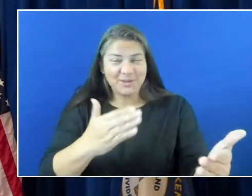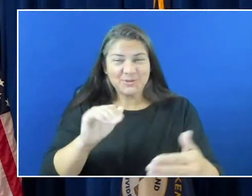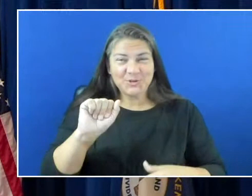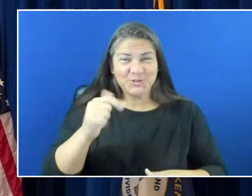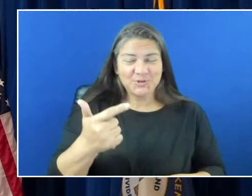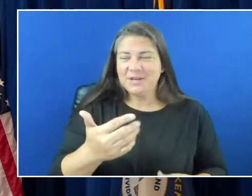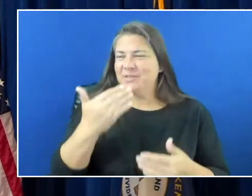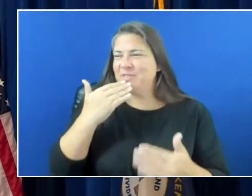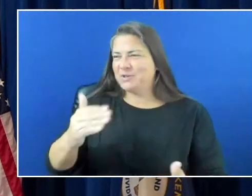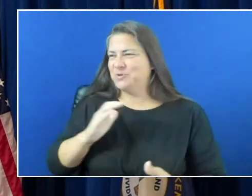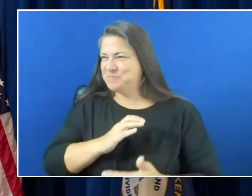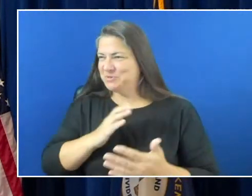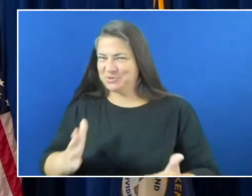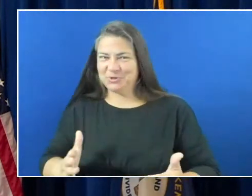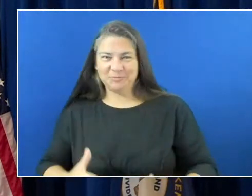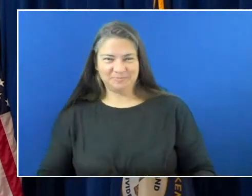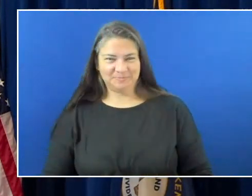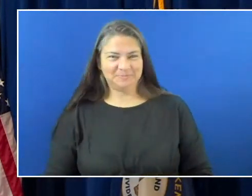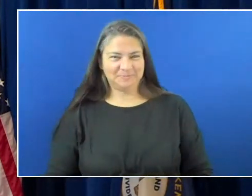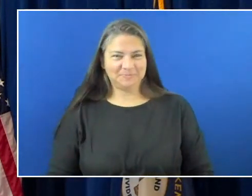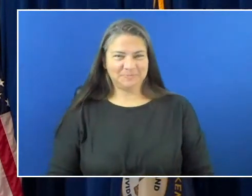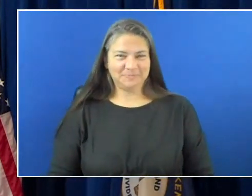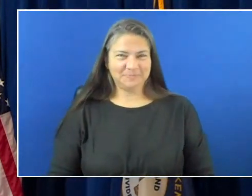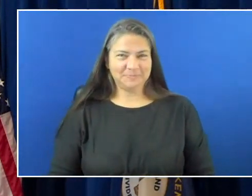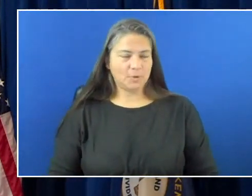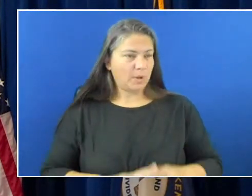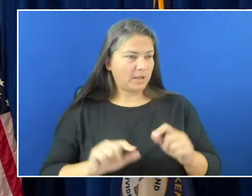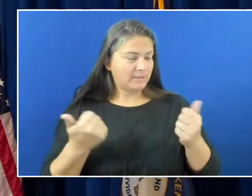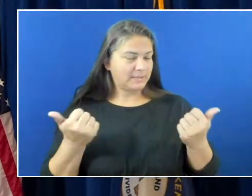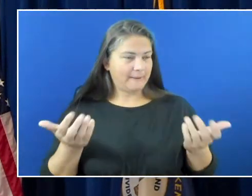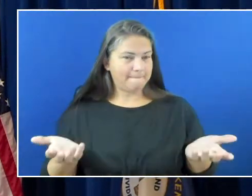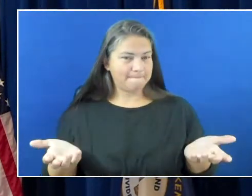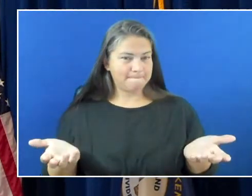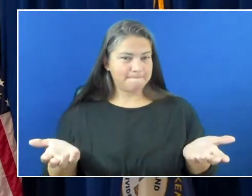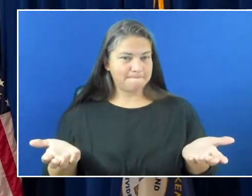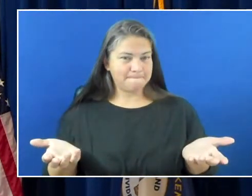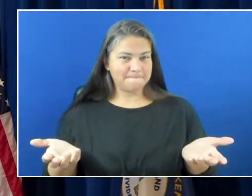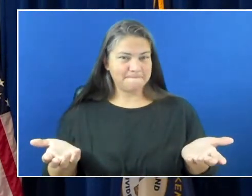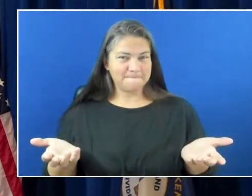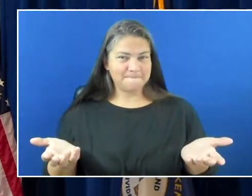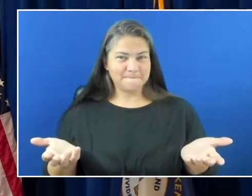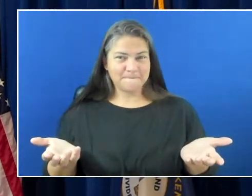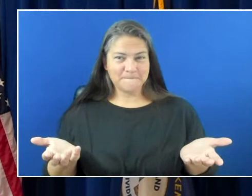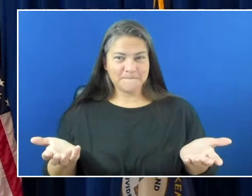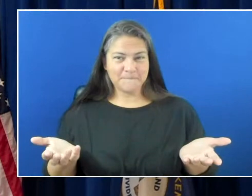Commissioner. What else we got? Governor's